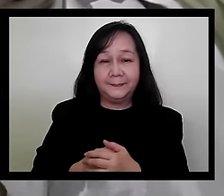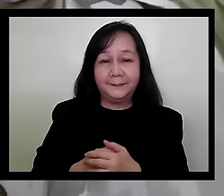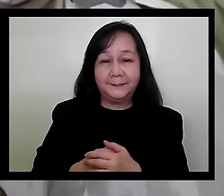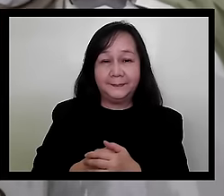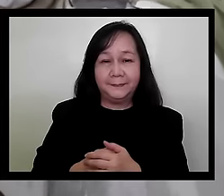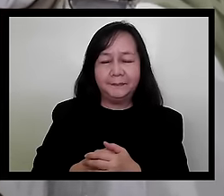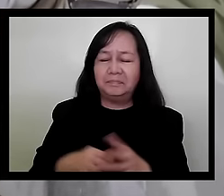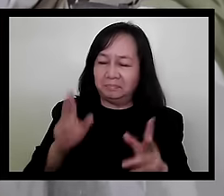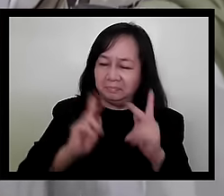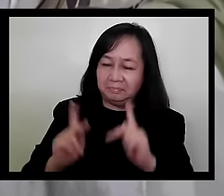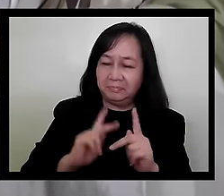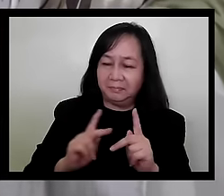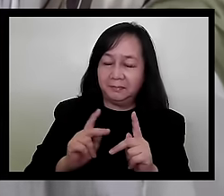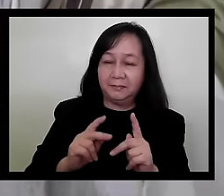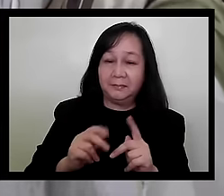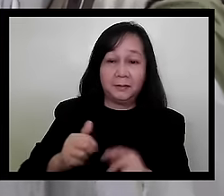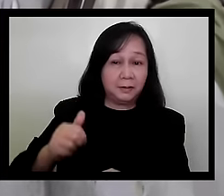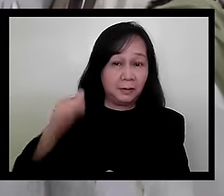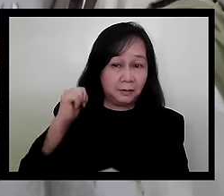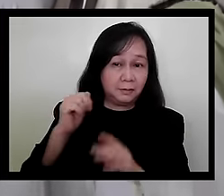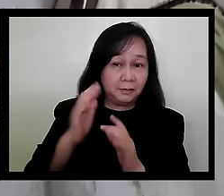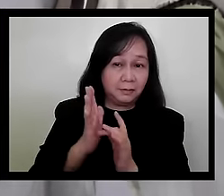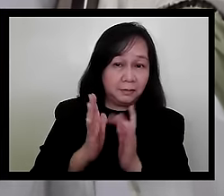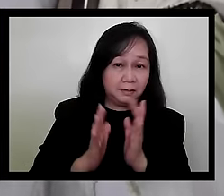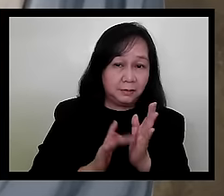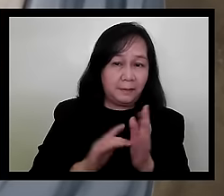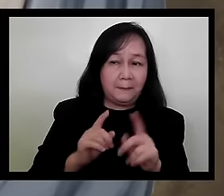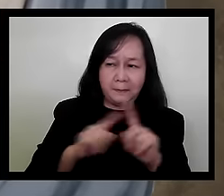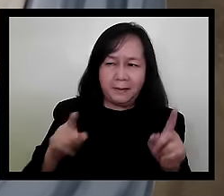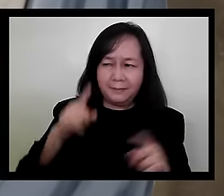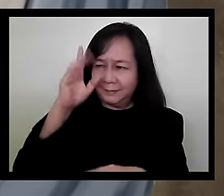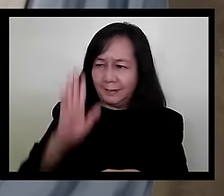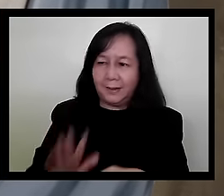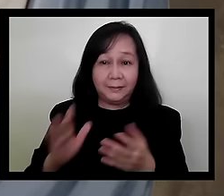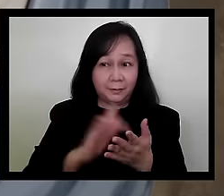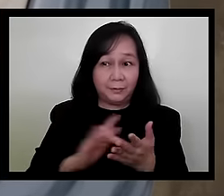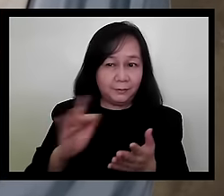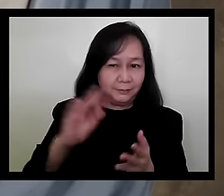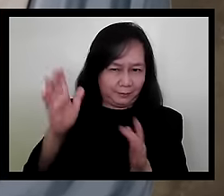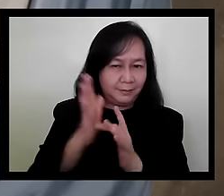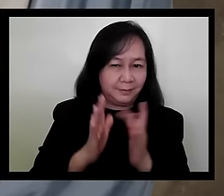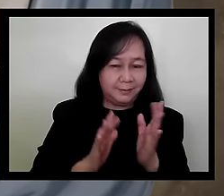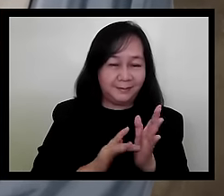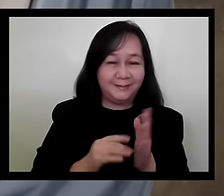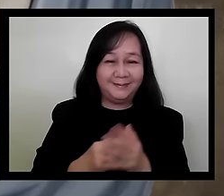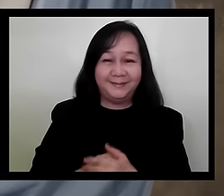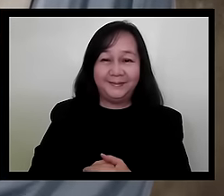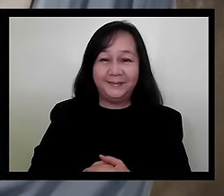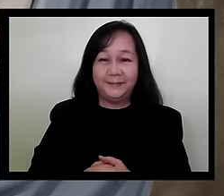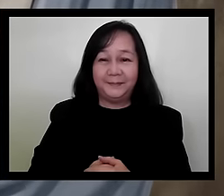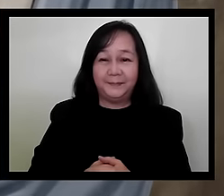event people rejected Jesus but God glorified